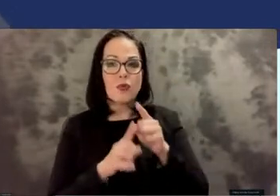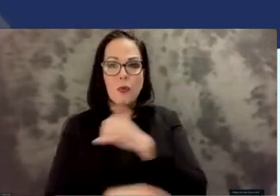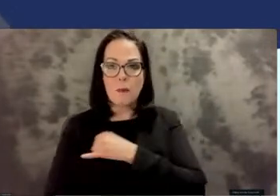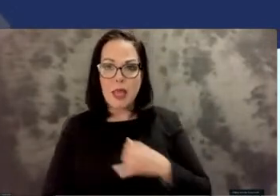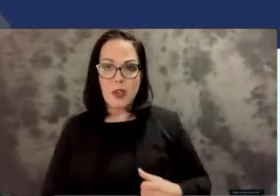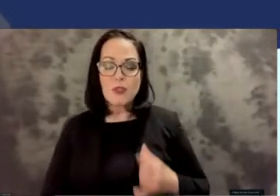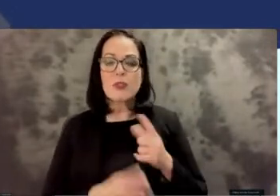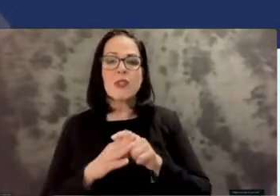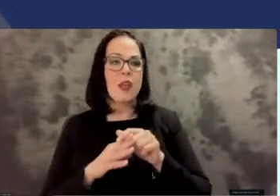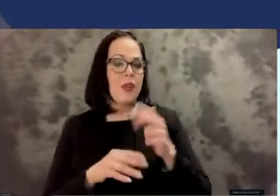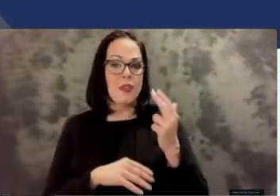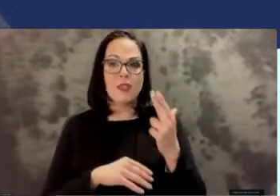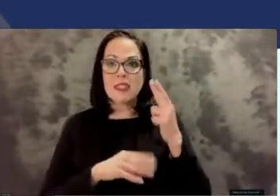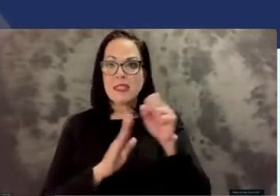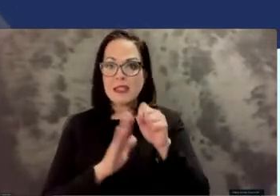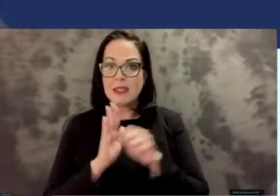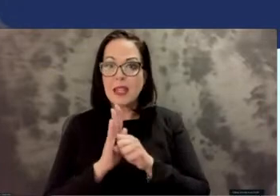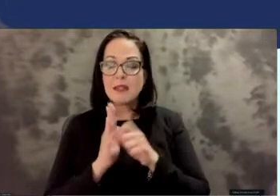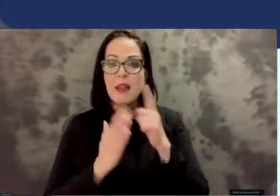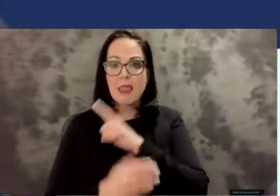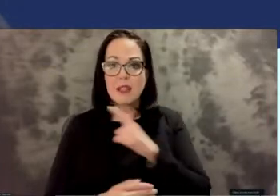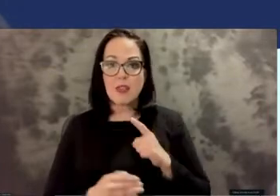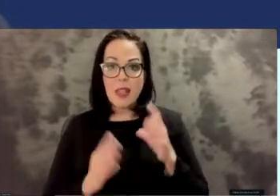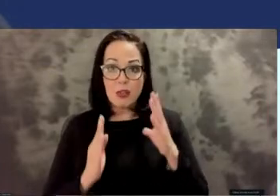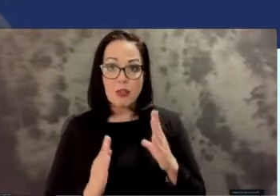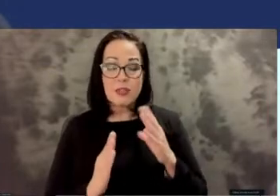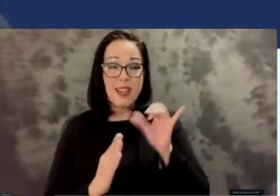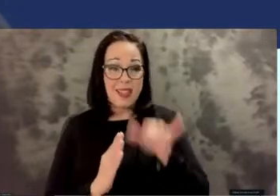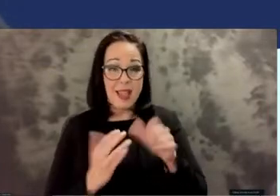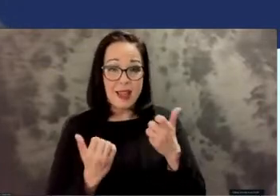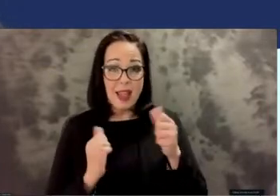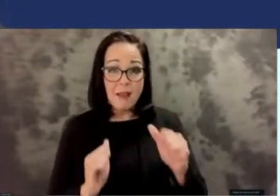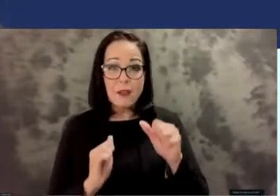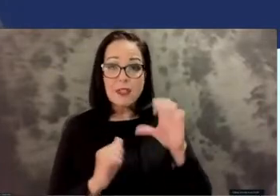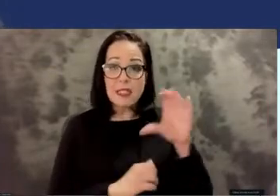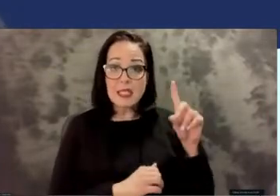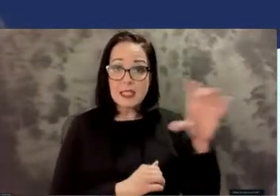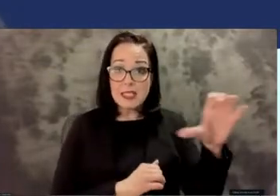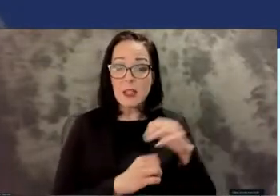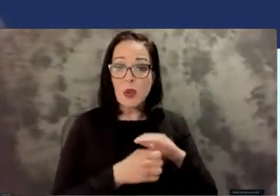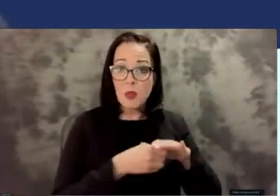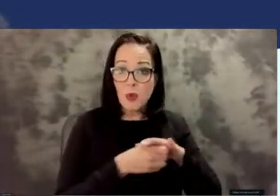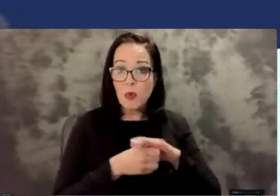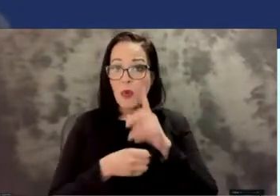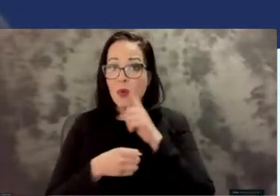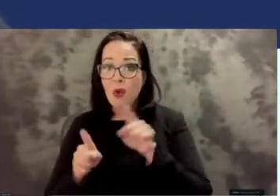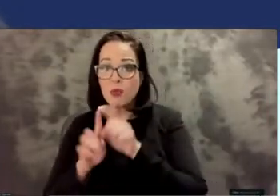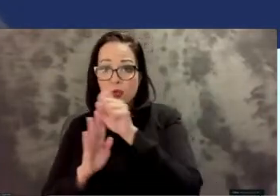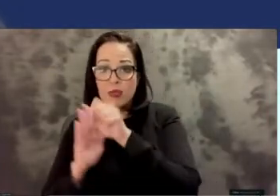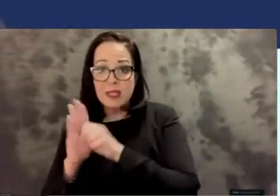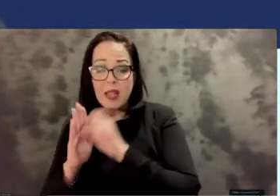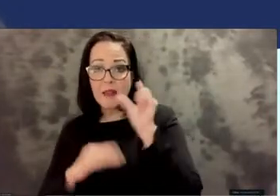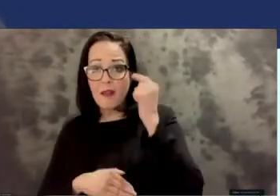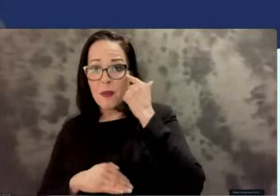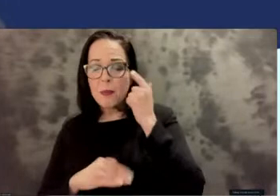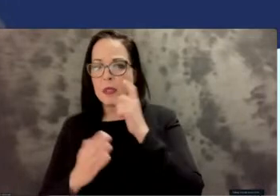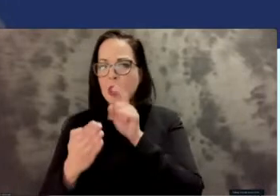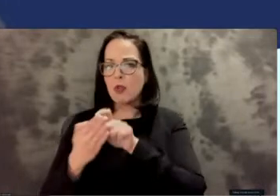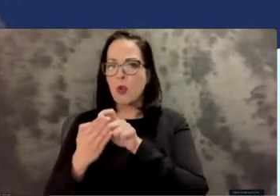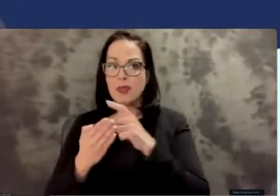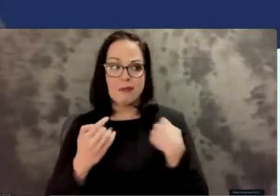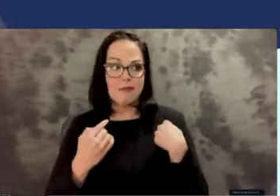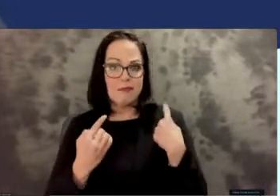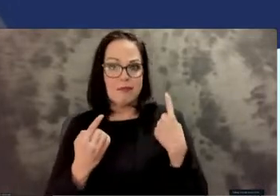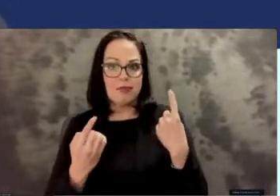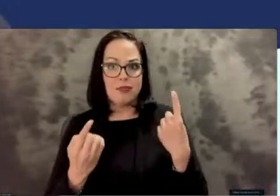legislatures. These efforts on the part of the CDC and local and state governments acknowledge that while the events of the past year have made